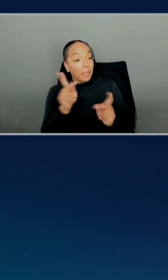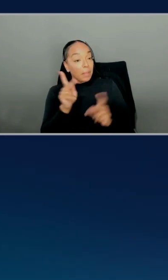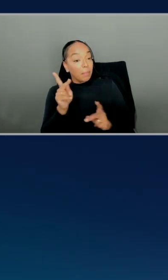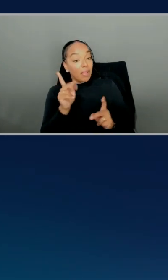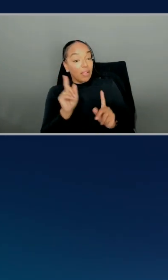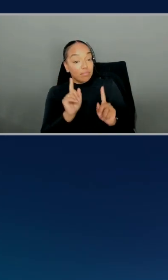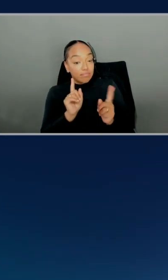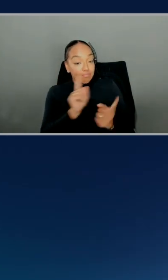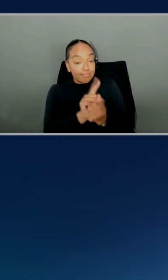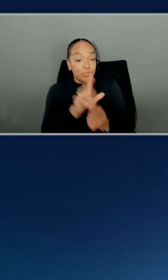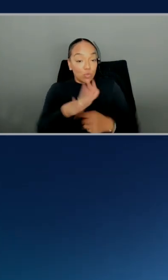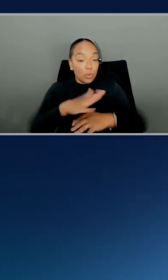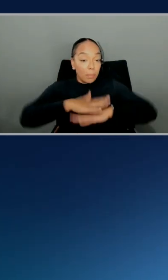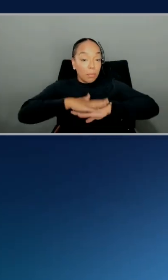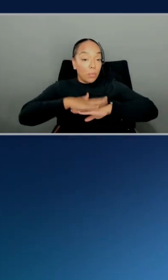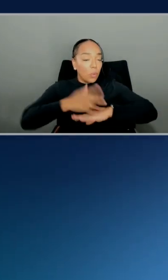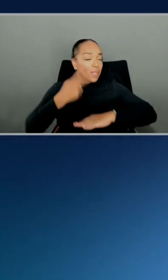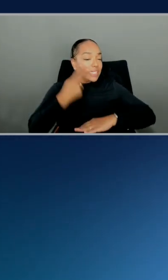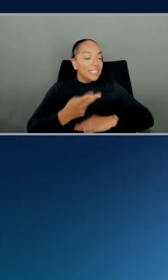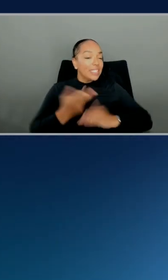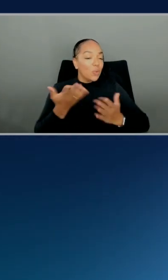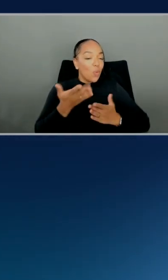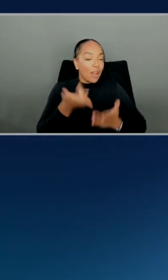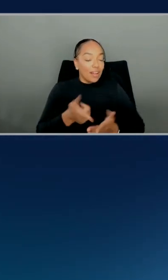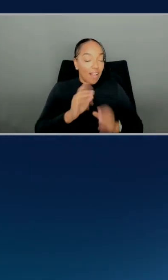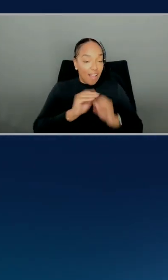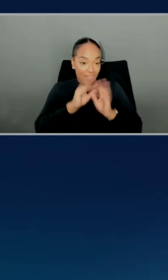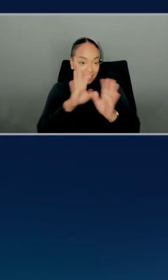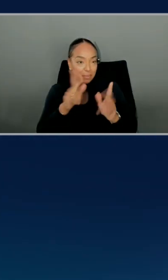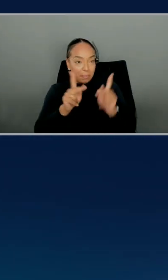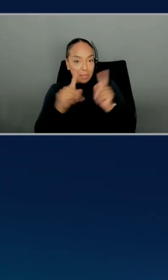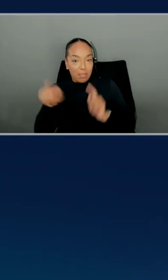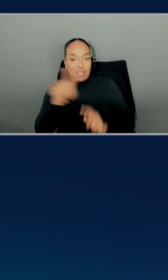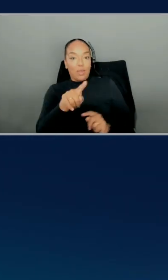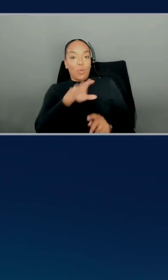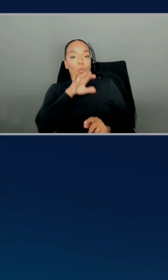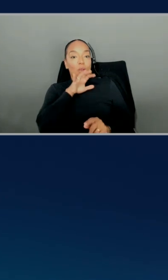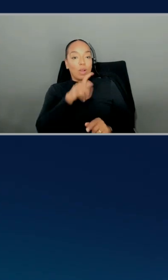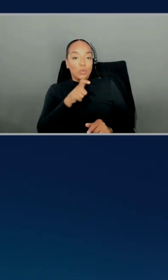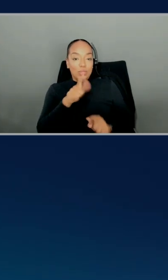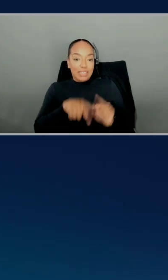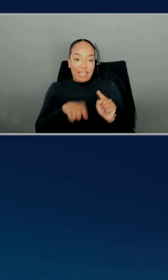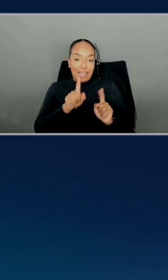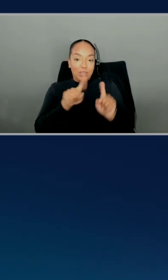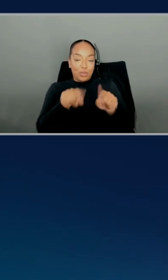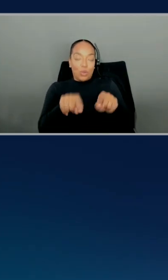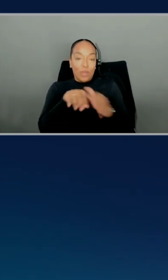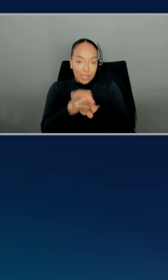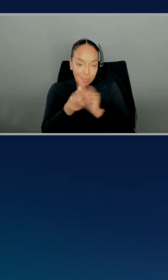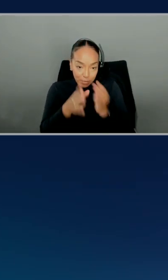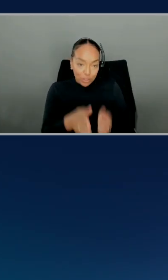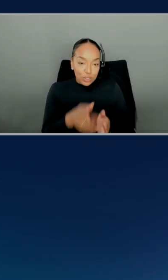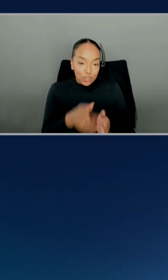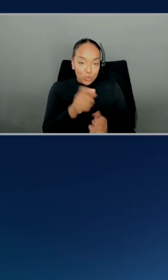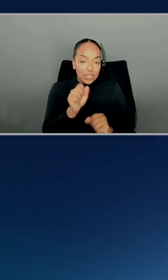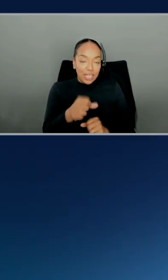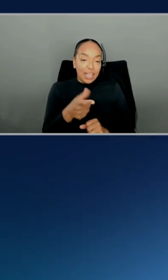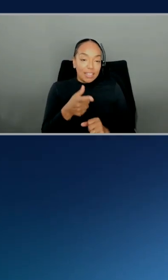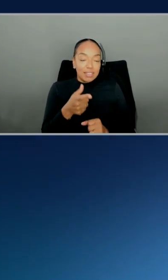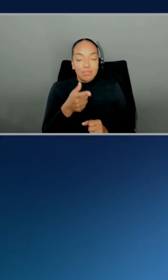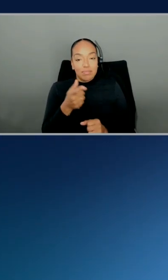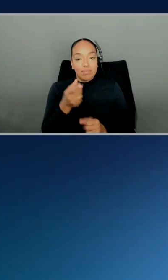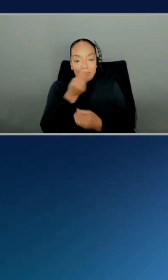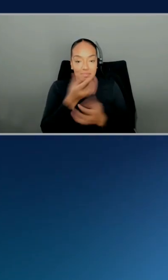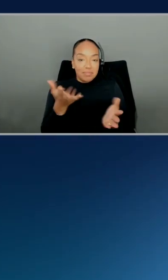booth? If obviously people watching can't attend the summit, but just give them a sneak peek what you would get at this